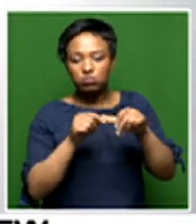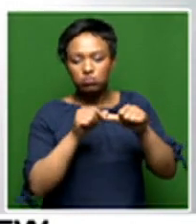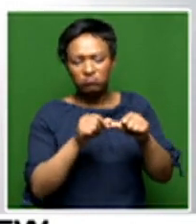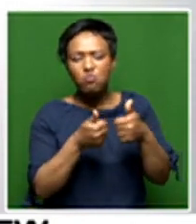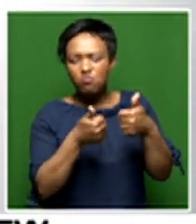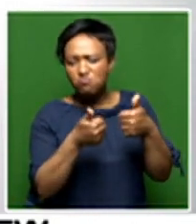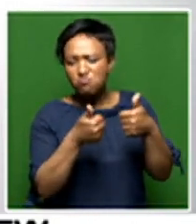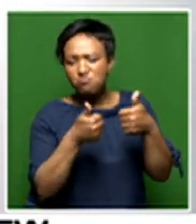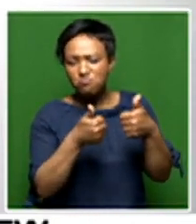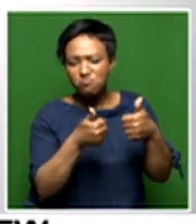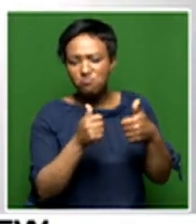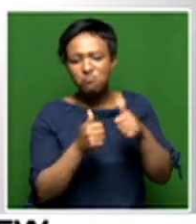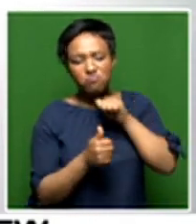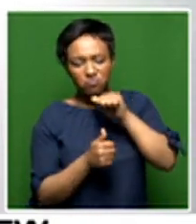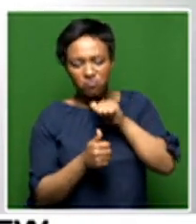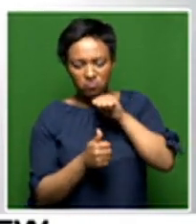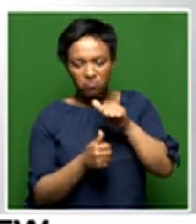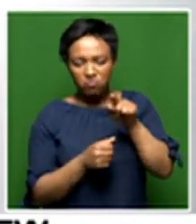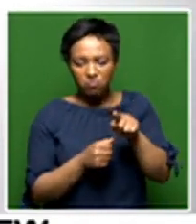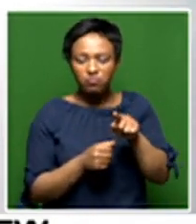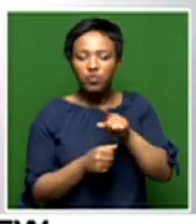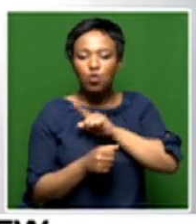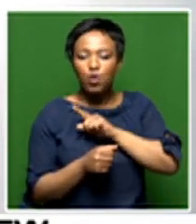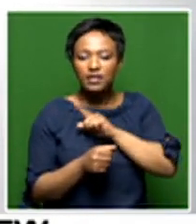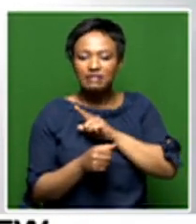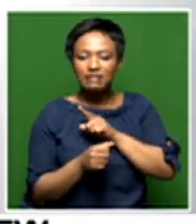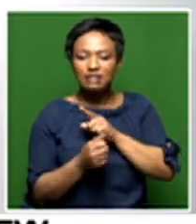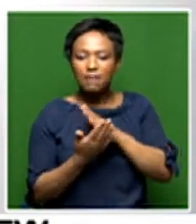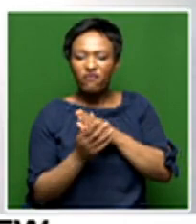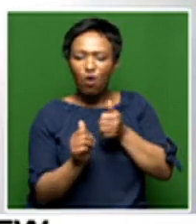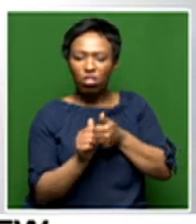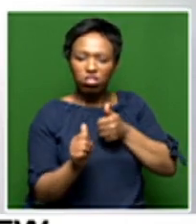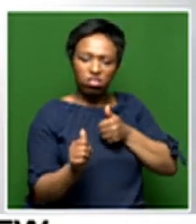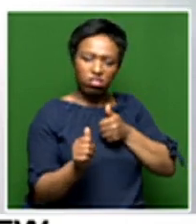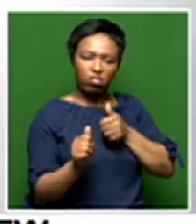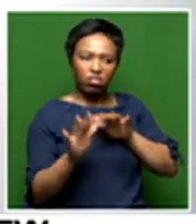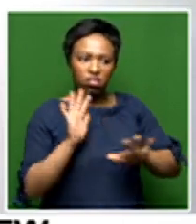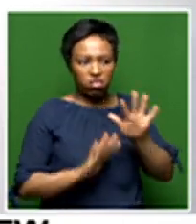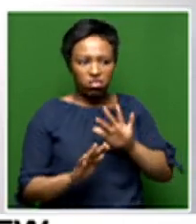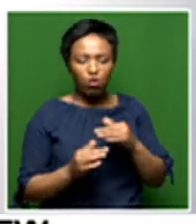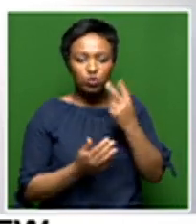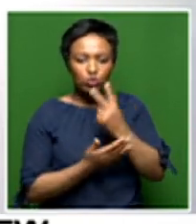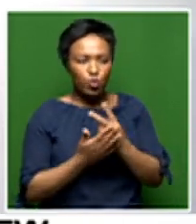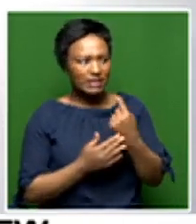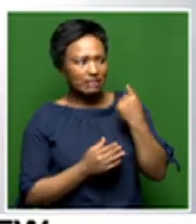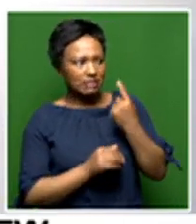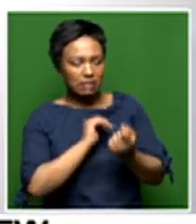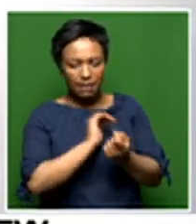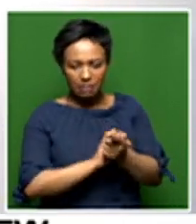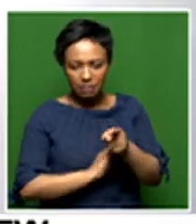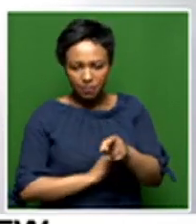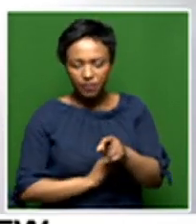fairly well, despite the setback that we had 2 weeks ago.